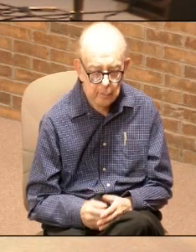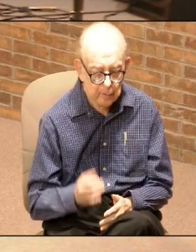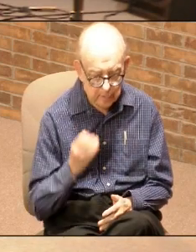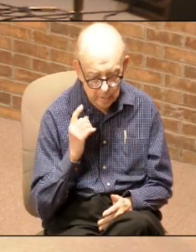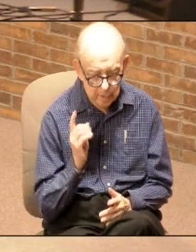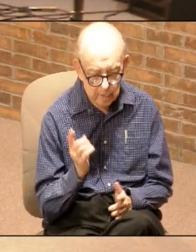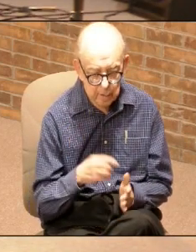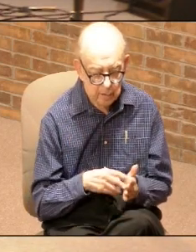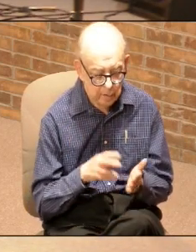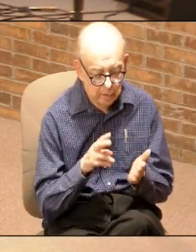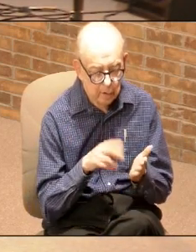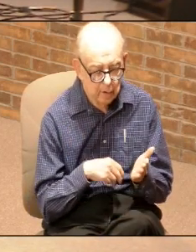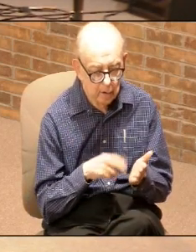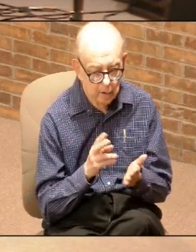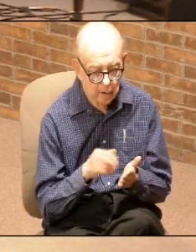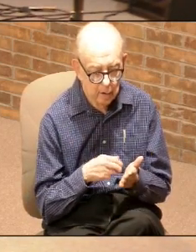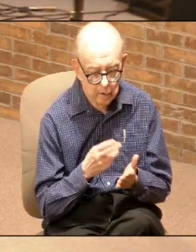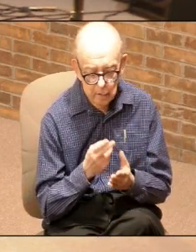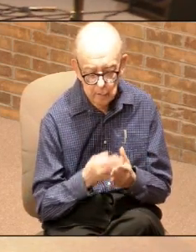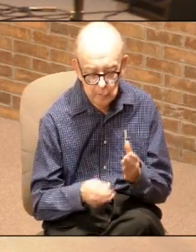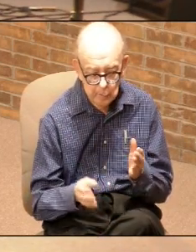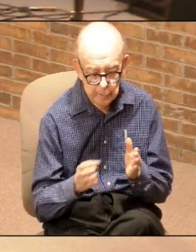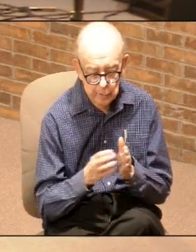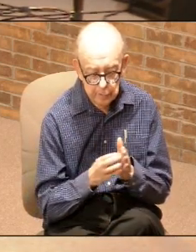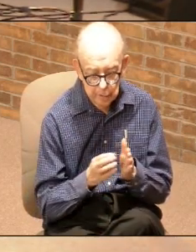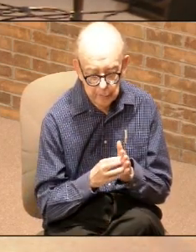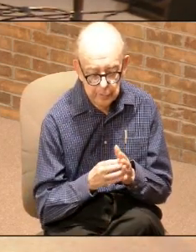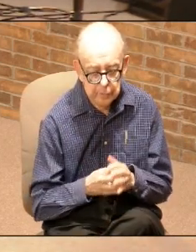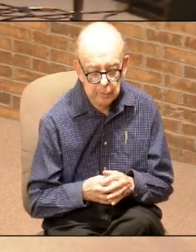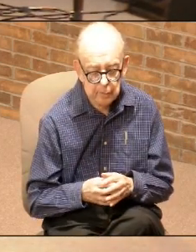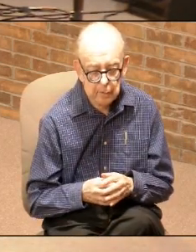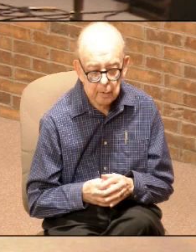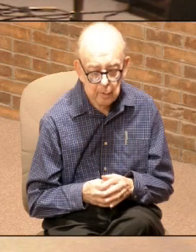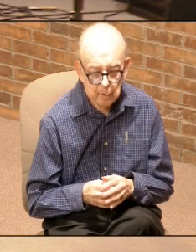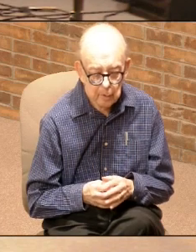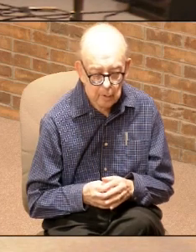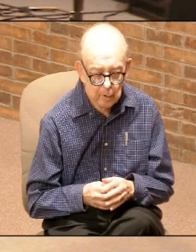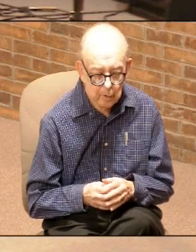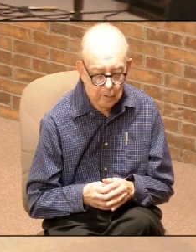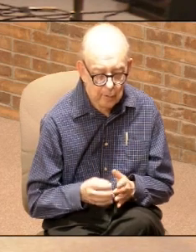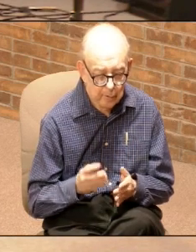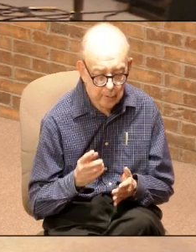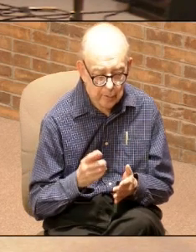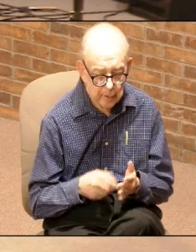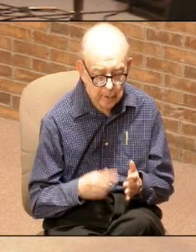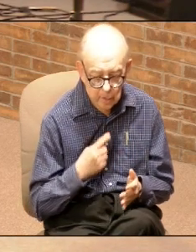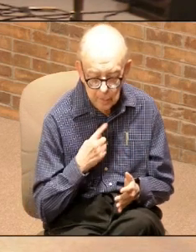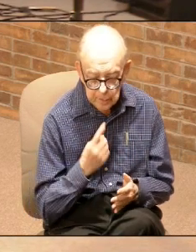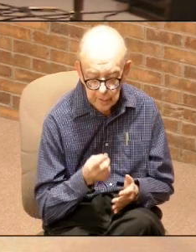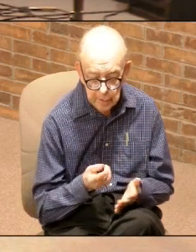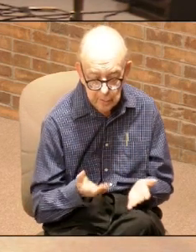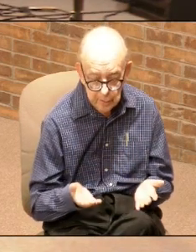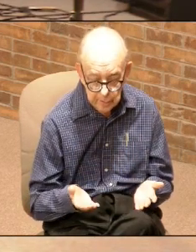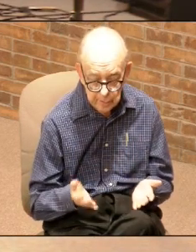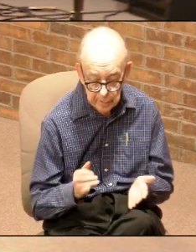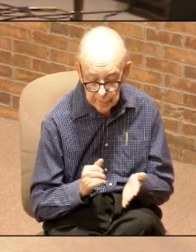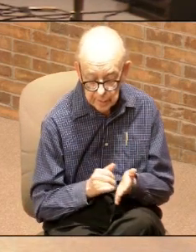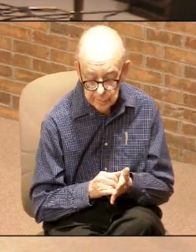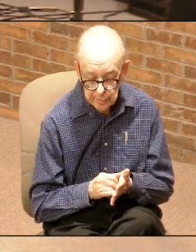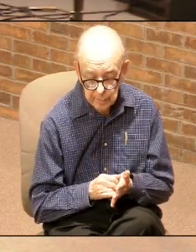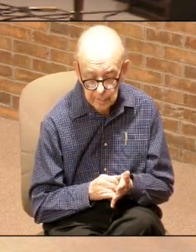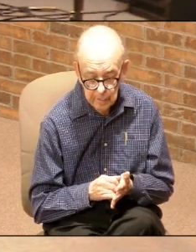if you go back and read both of those chapters, what it is going to tell you is